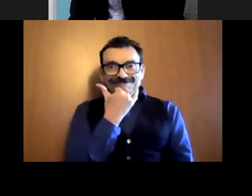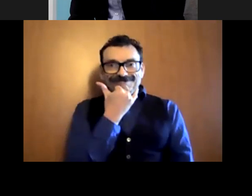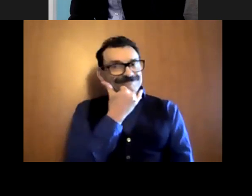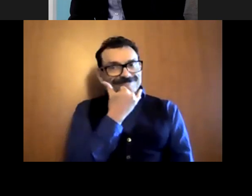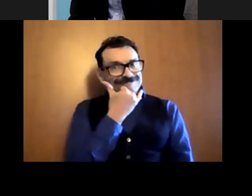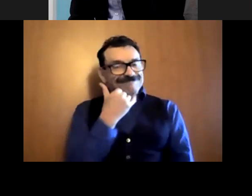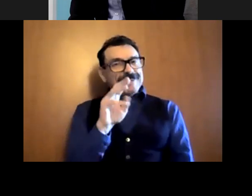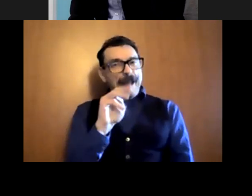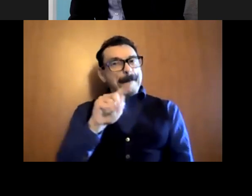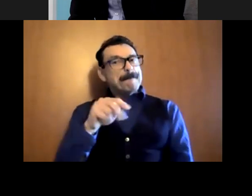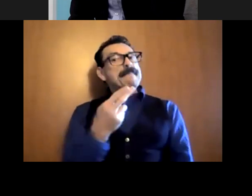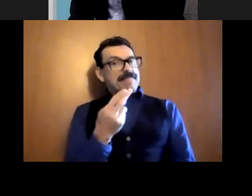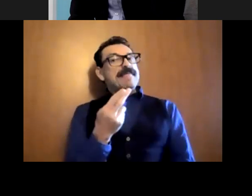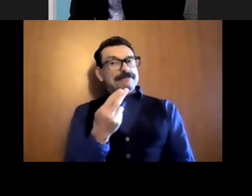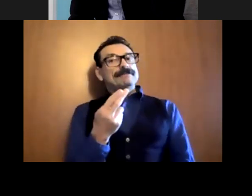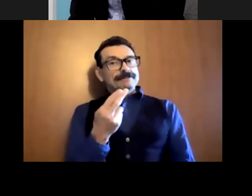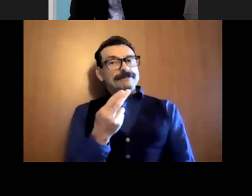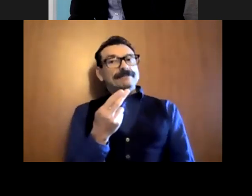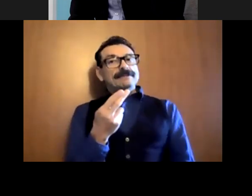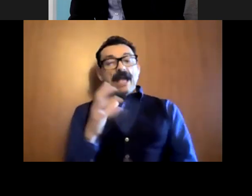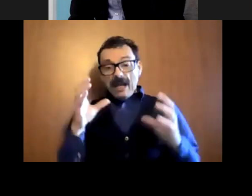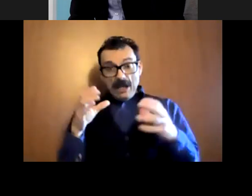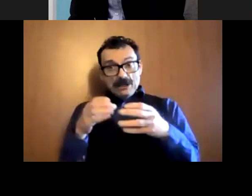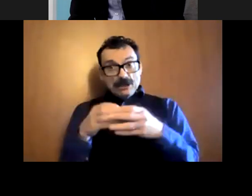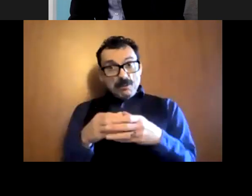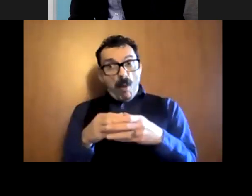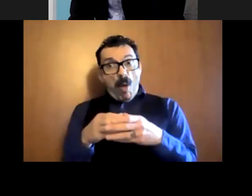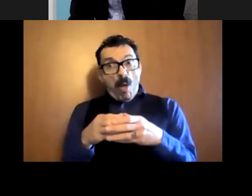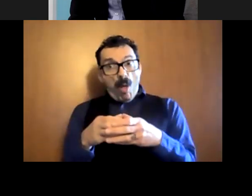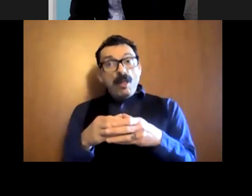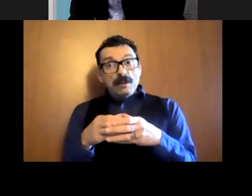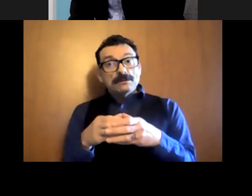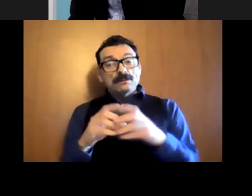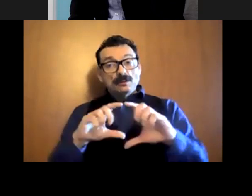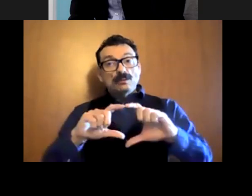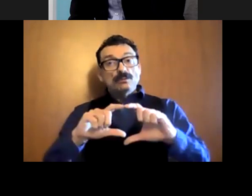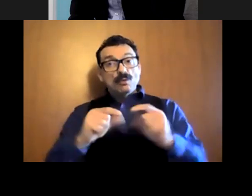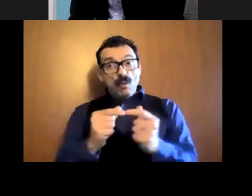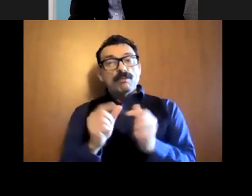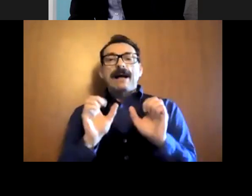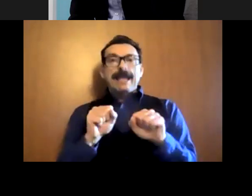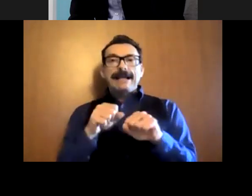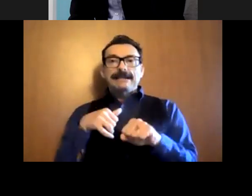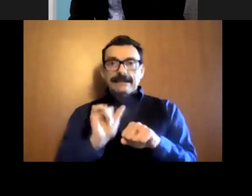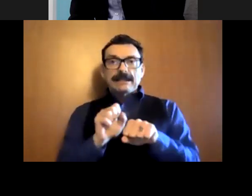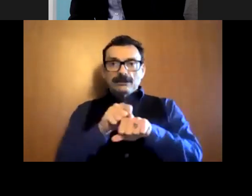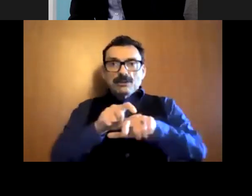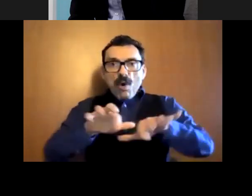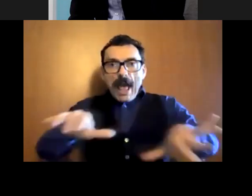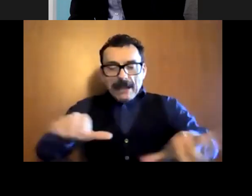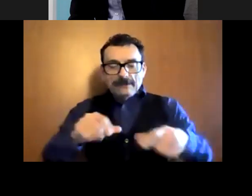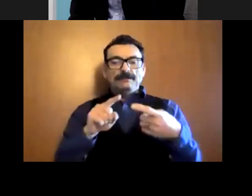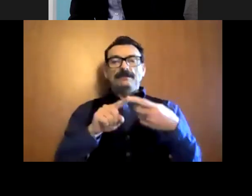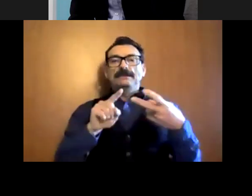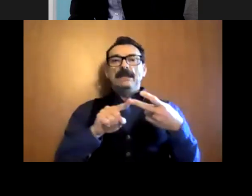spread COVID. And so just like it was already mentioned, we have to keep social distancing. We have to keep wearing masks. Children are still going